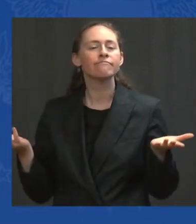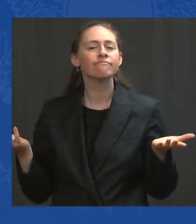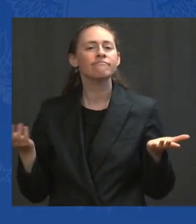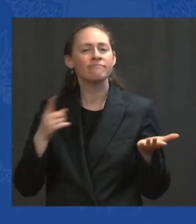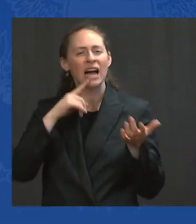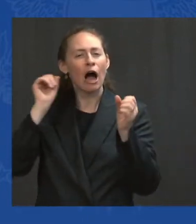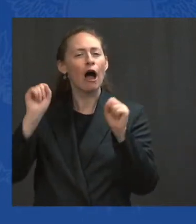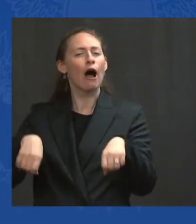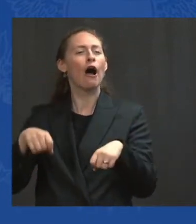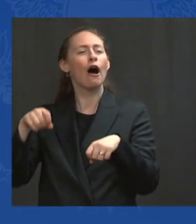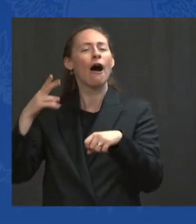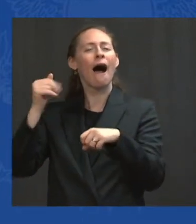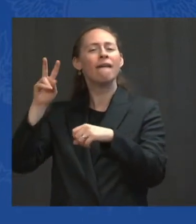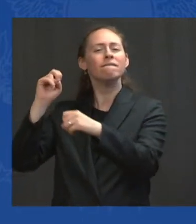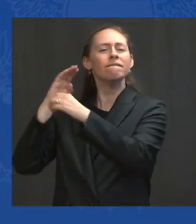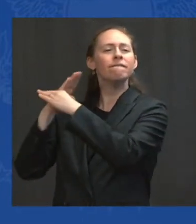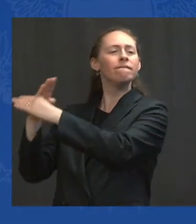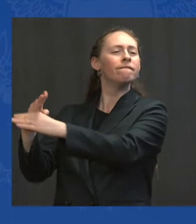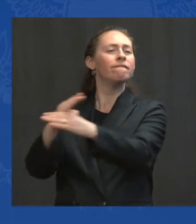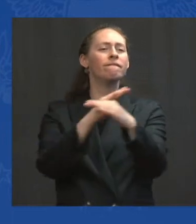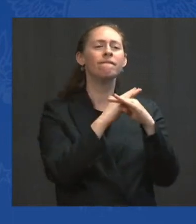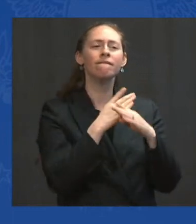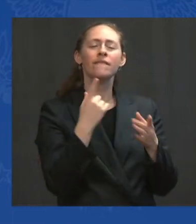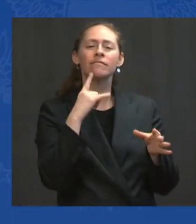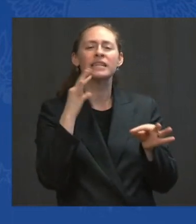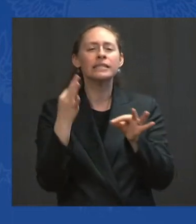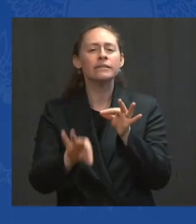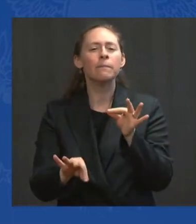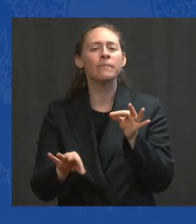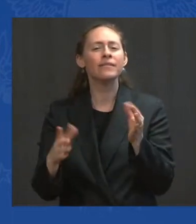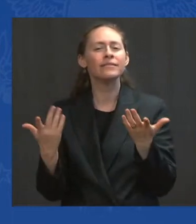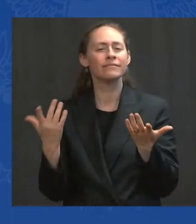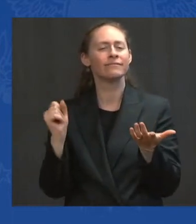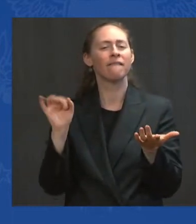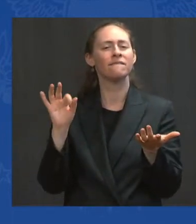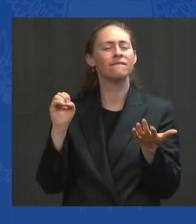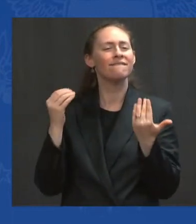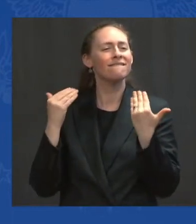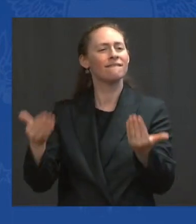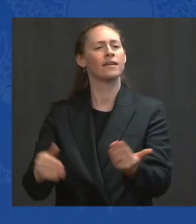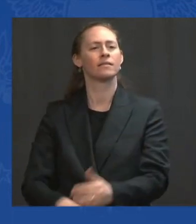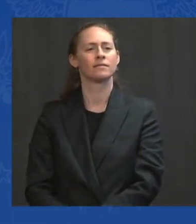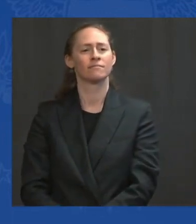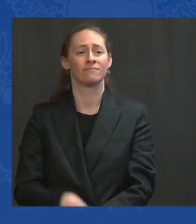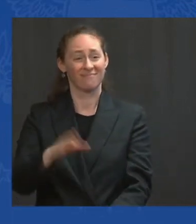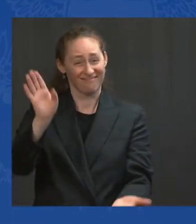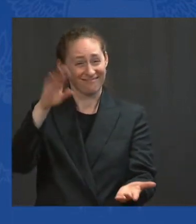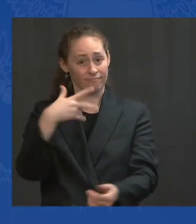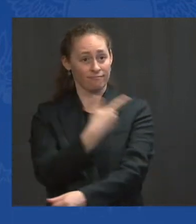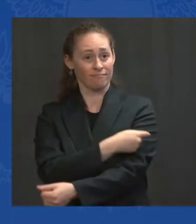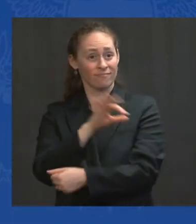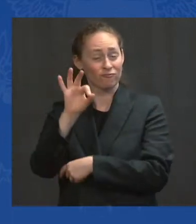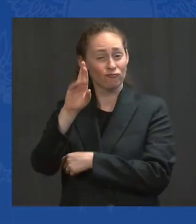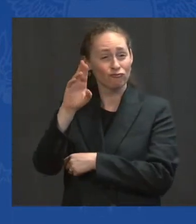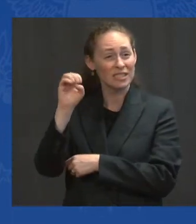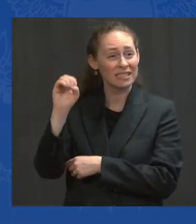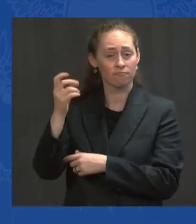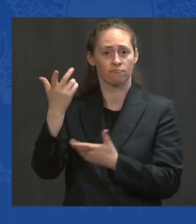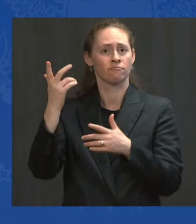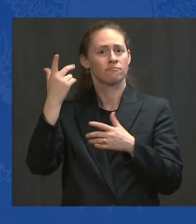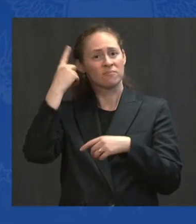simple, safe shot. COVID-19 vaccines are free and available to everyone aged 12 and on.